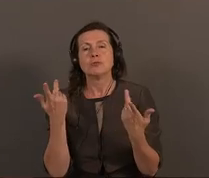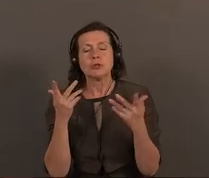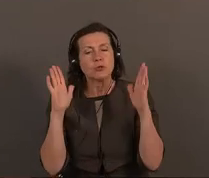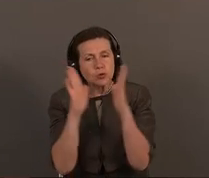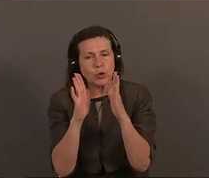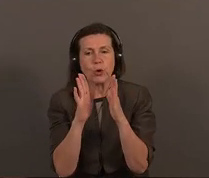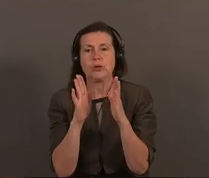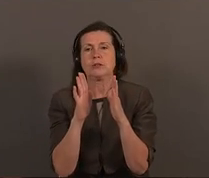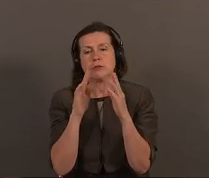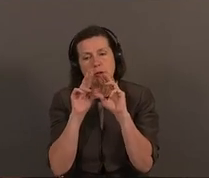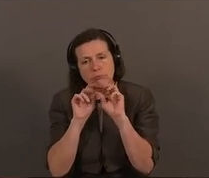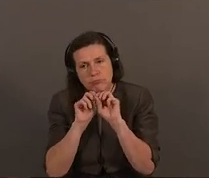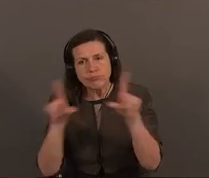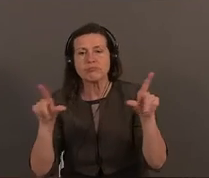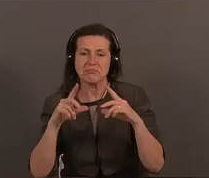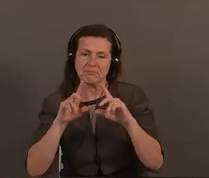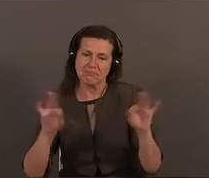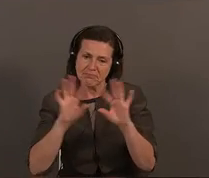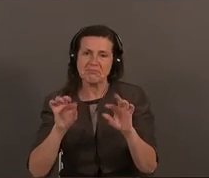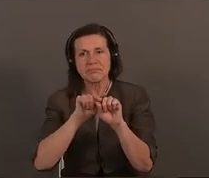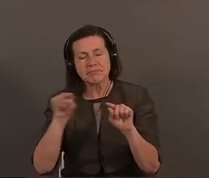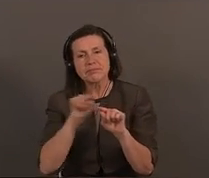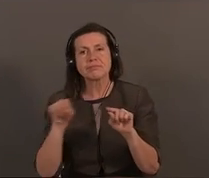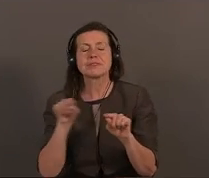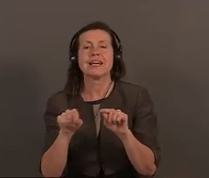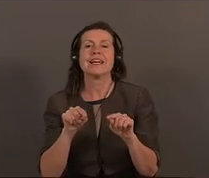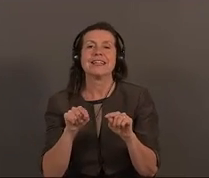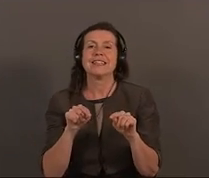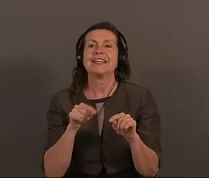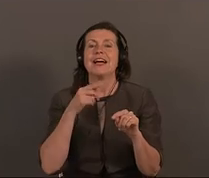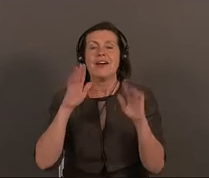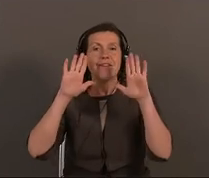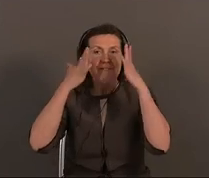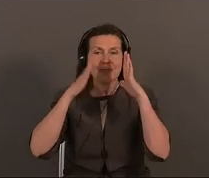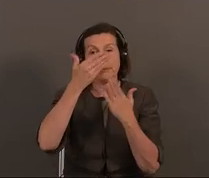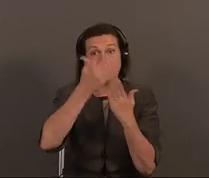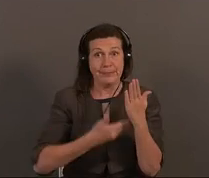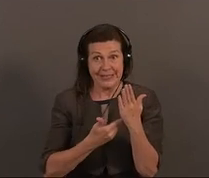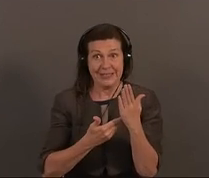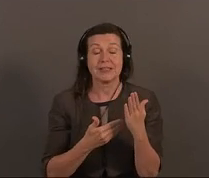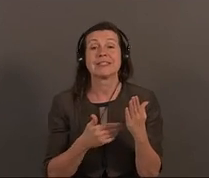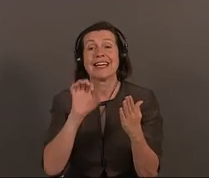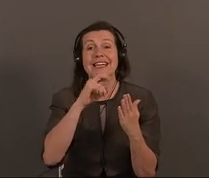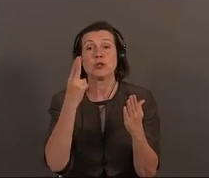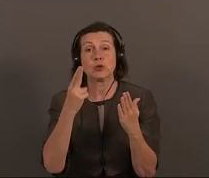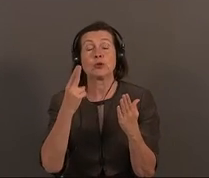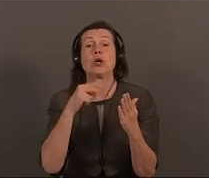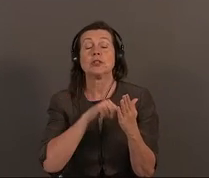via Messenger to Digital Single Market Facebook page. The Commission uploads your